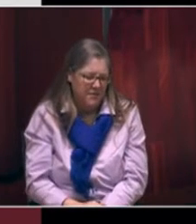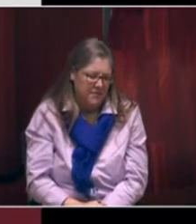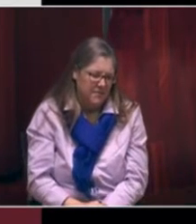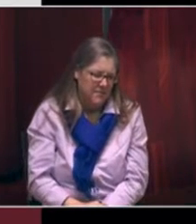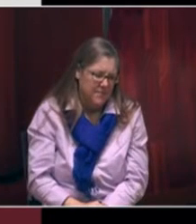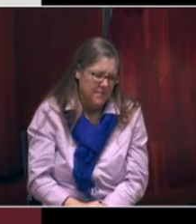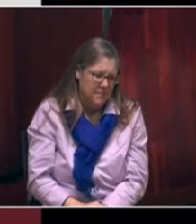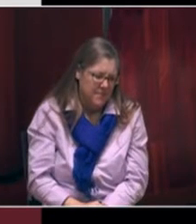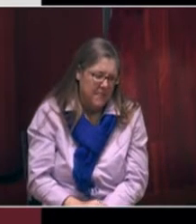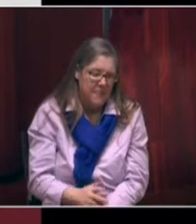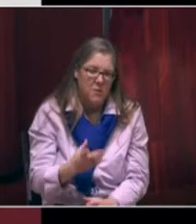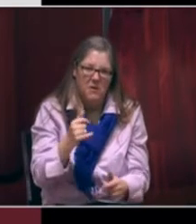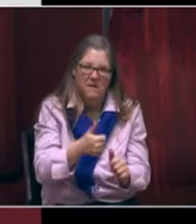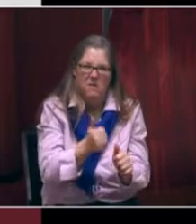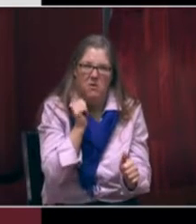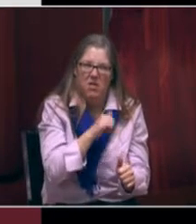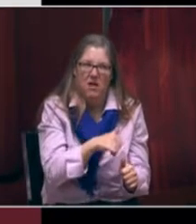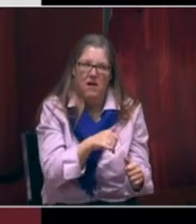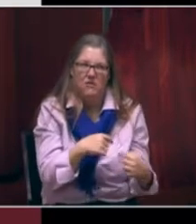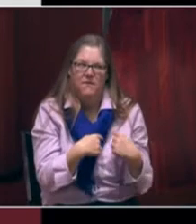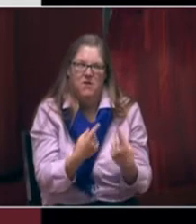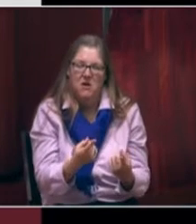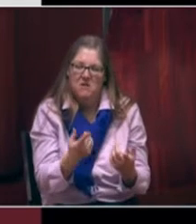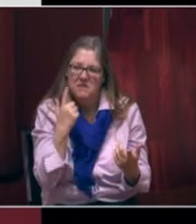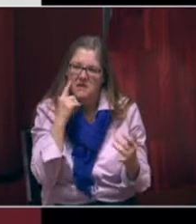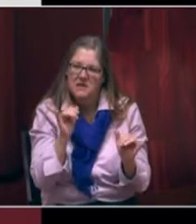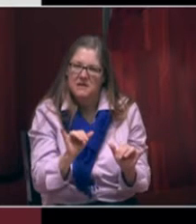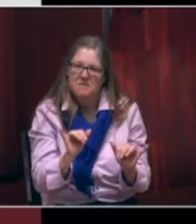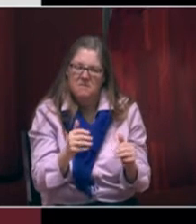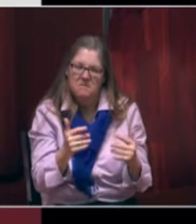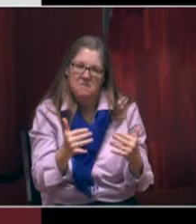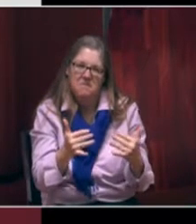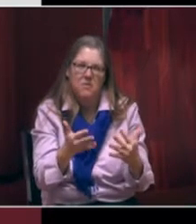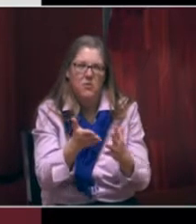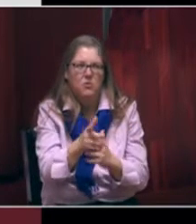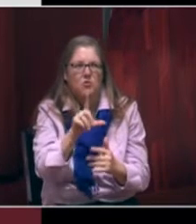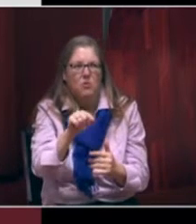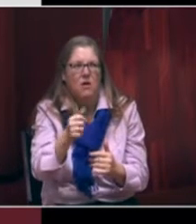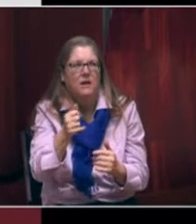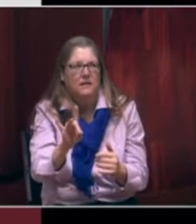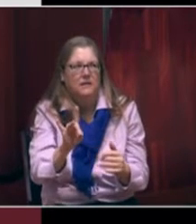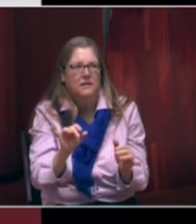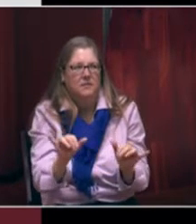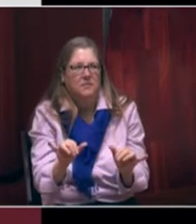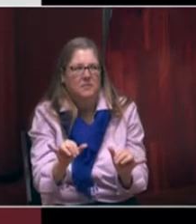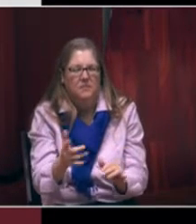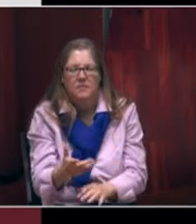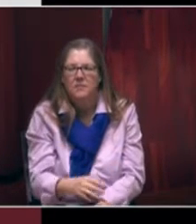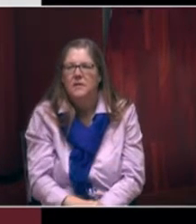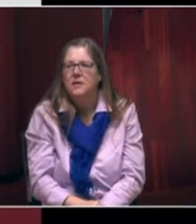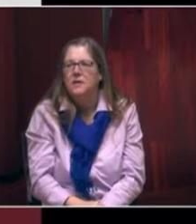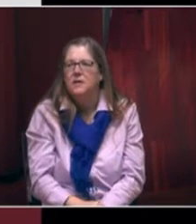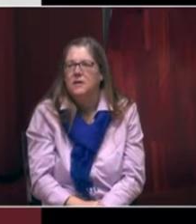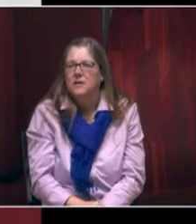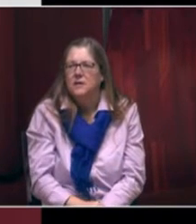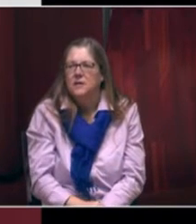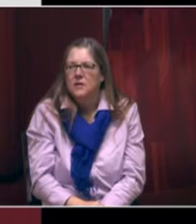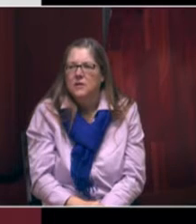But we've avoided that so far, and we think we can make that through 2018 at least. So continuing that